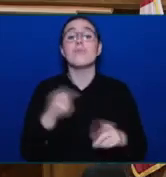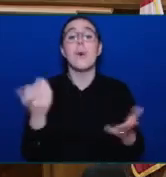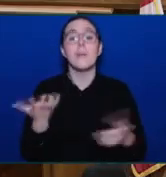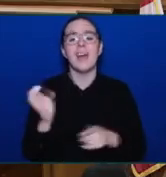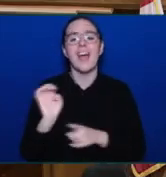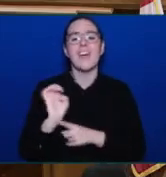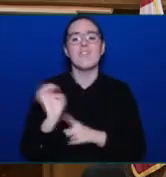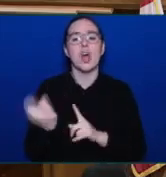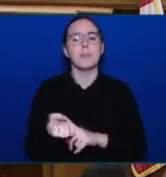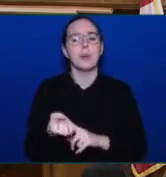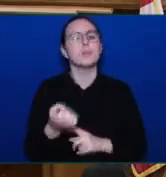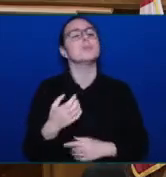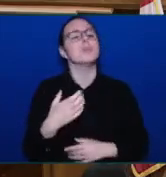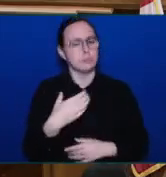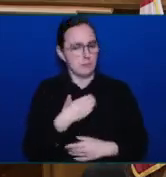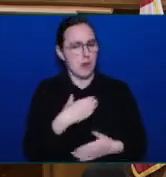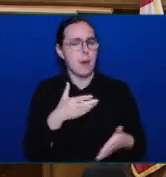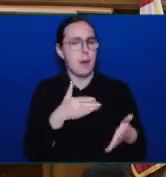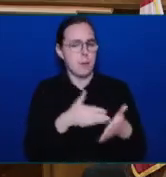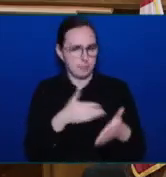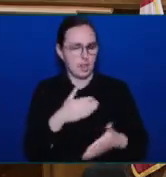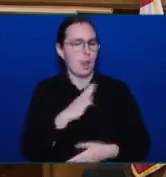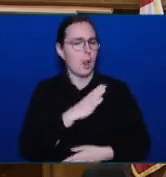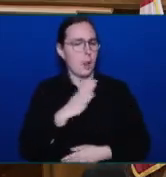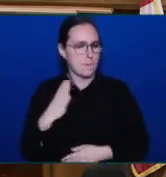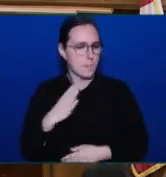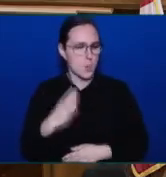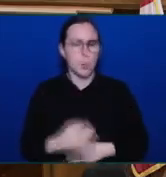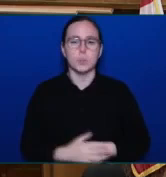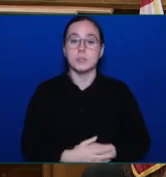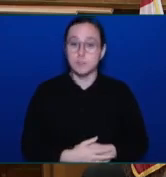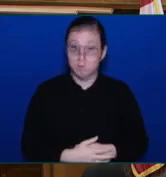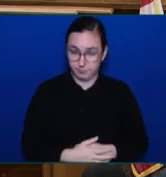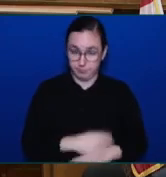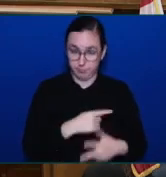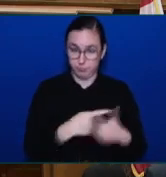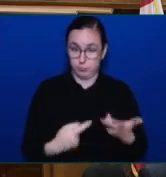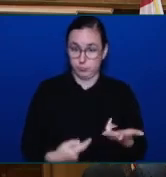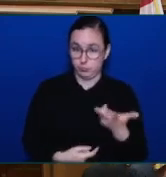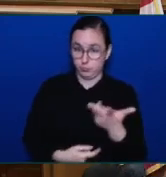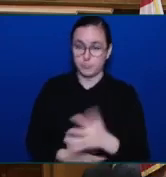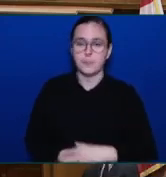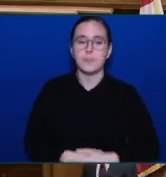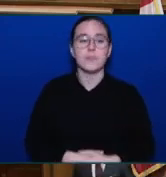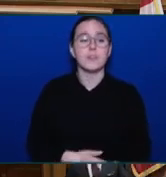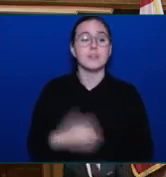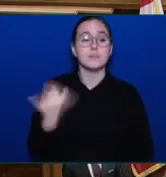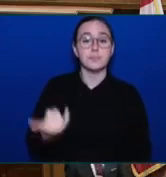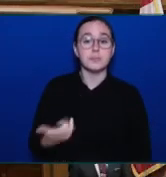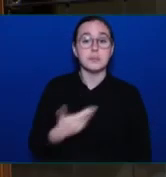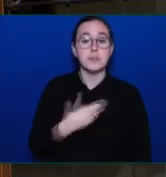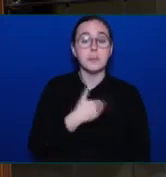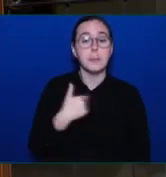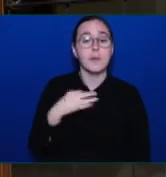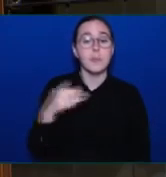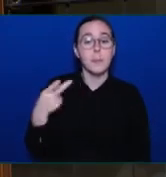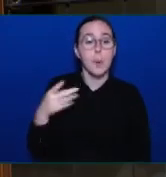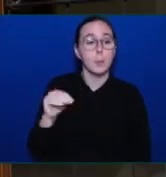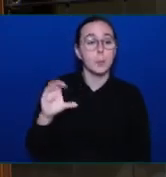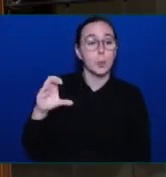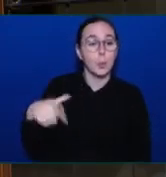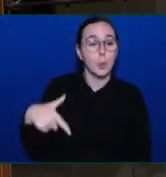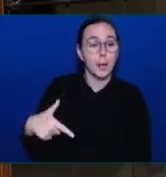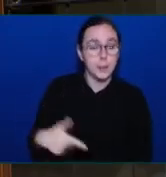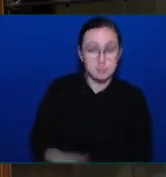Member for Port Moody, Coquitlam. Thank you, Mr. Speaker. I have the honour to present the report of the Special Committee to Review the Freedom